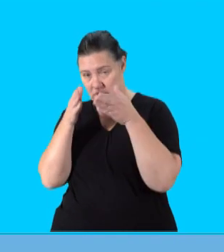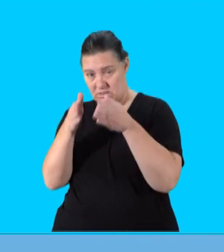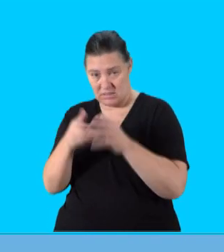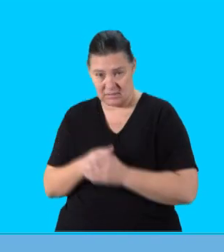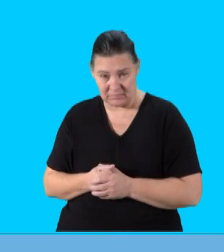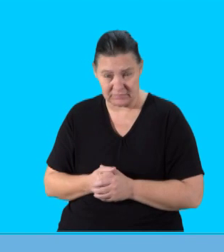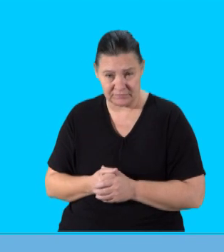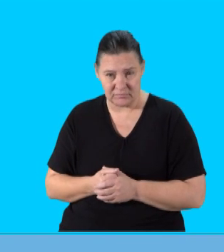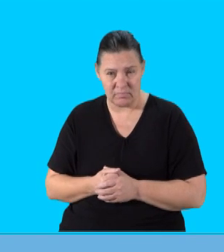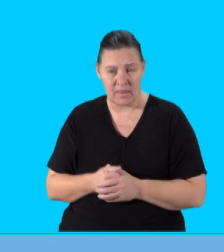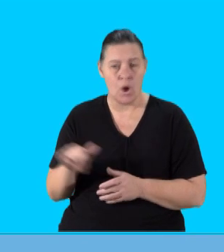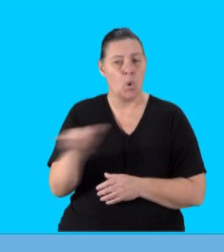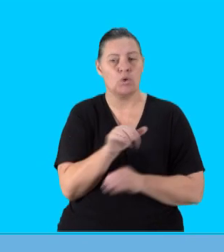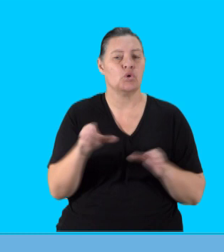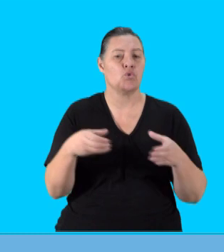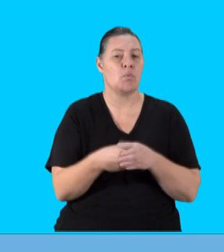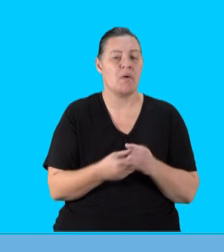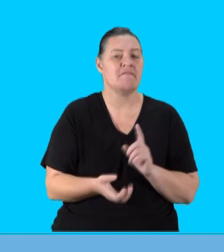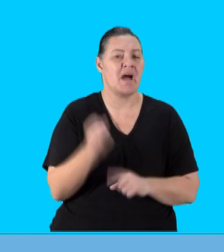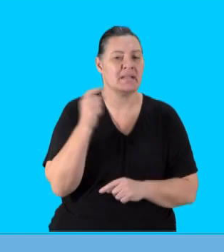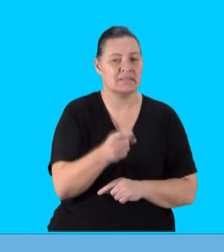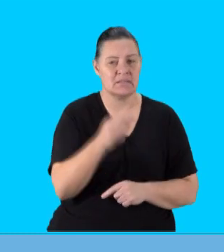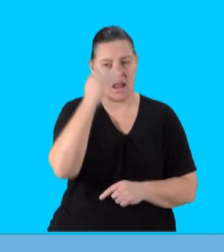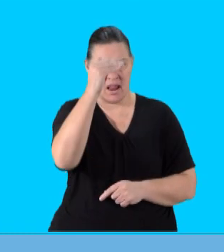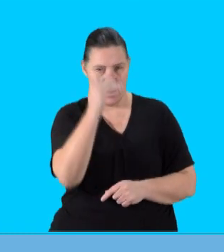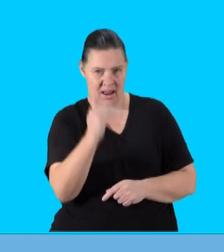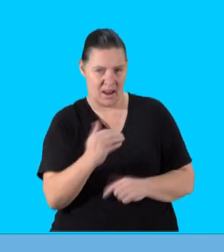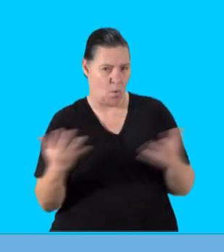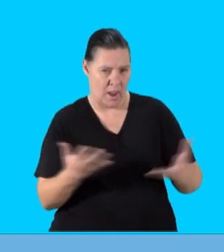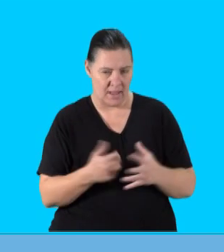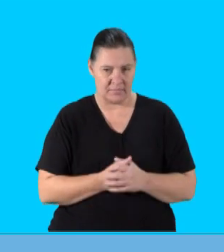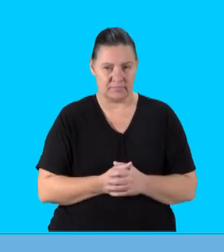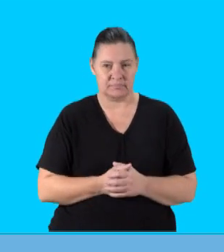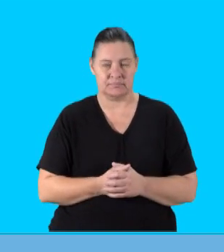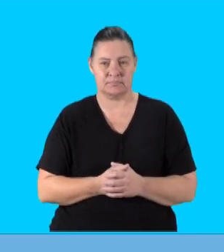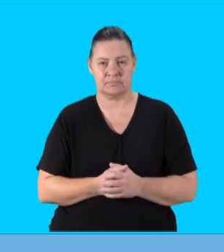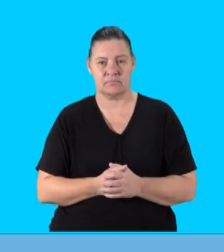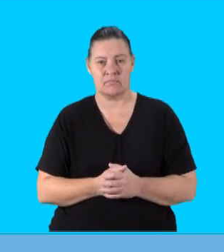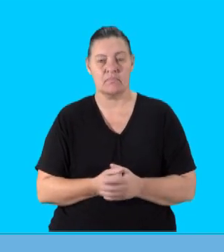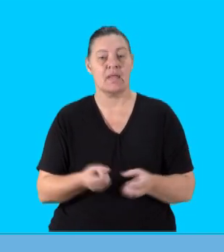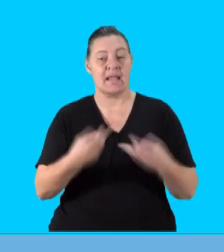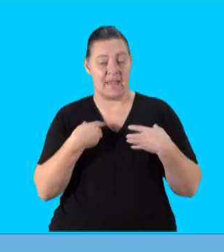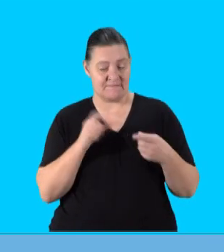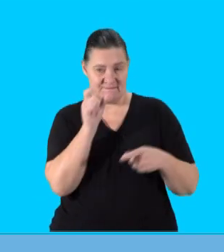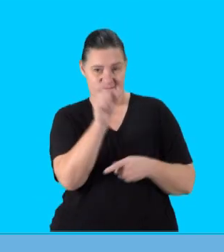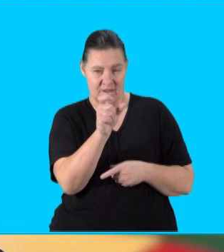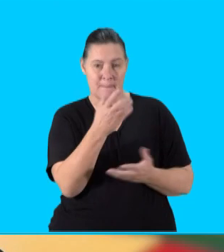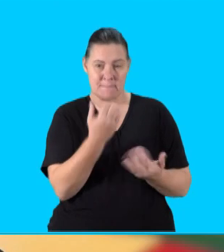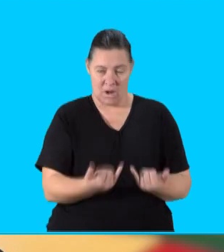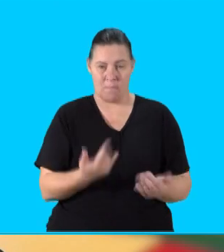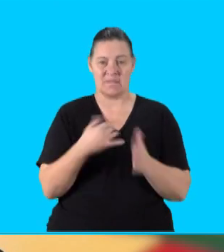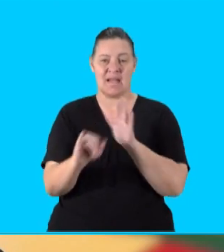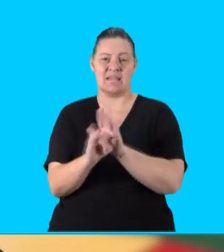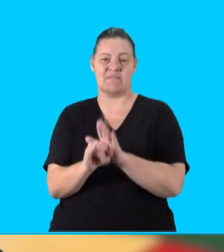attentively. So on which group and period do we find the following elements? So we are now given the elements. We